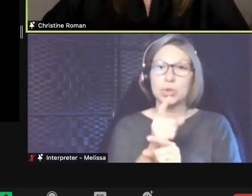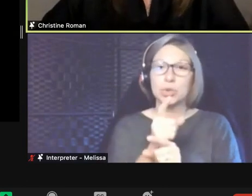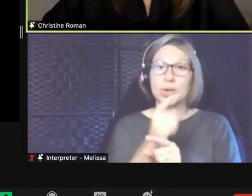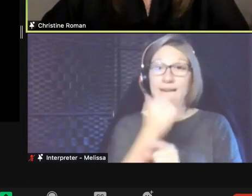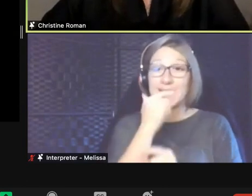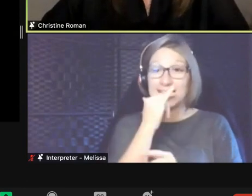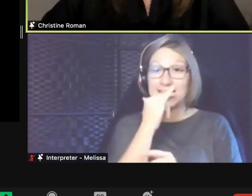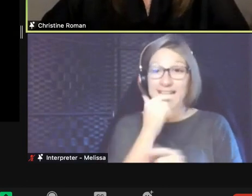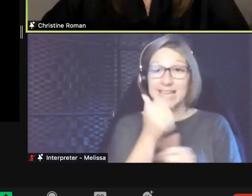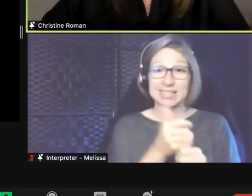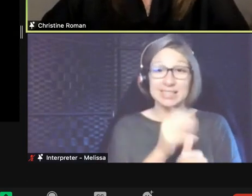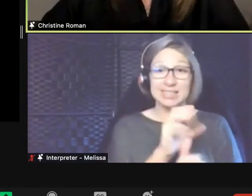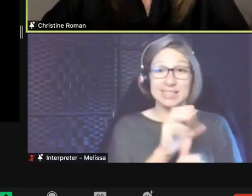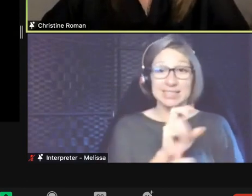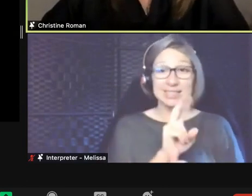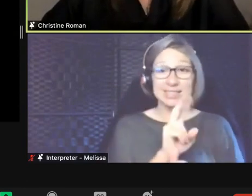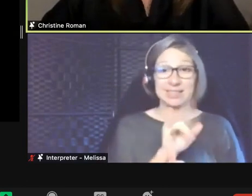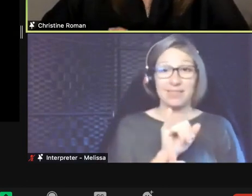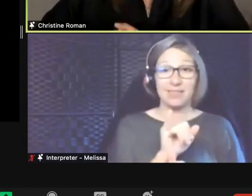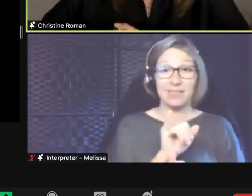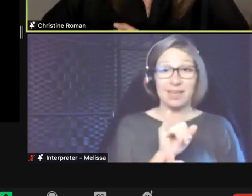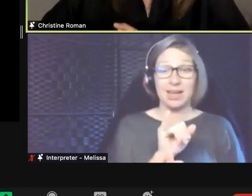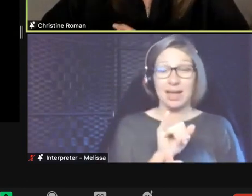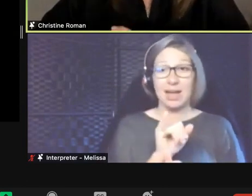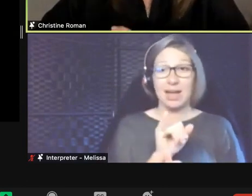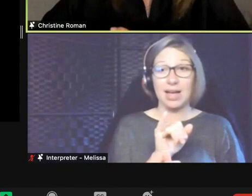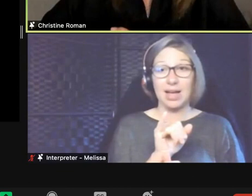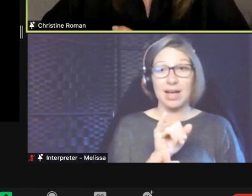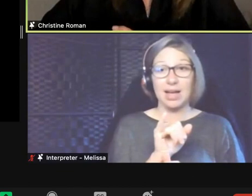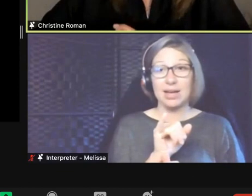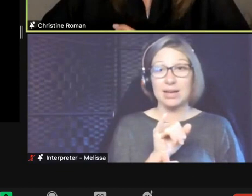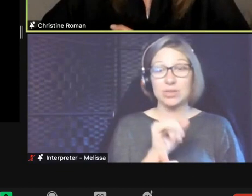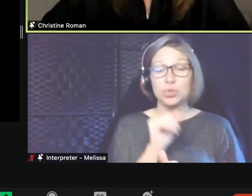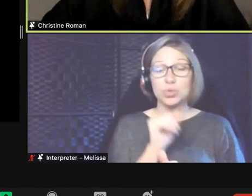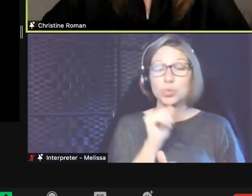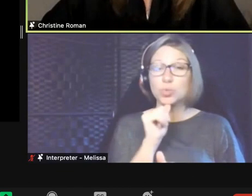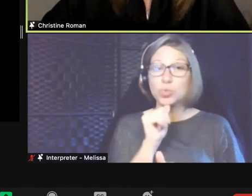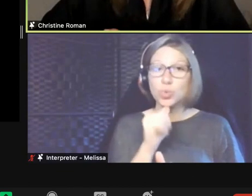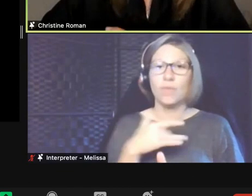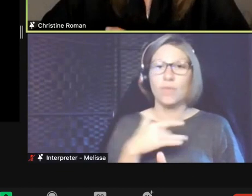isolated, because I think way too often they do.